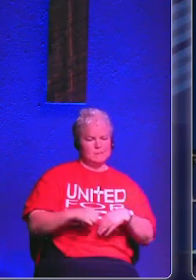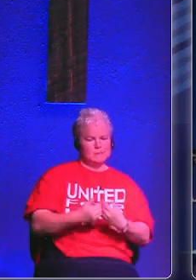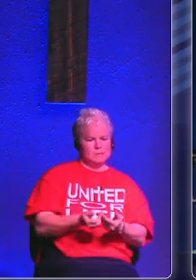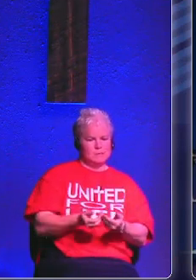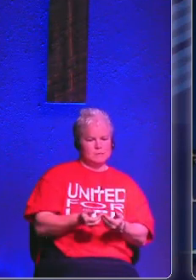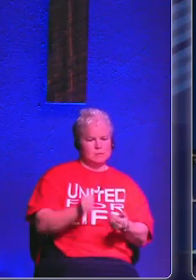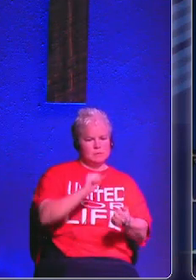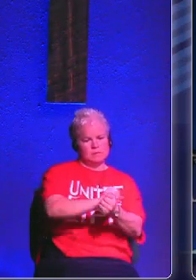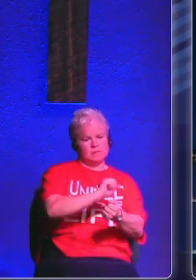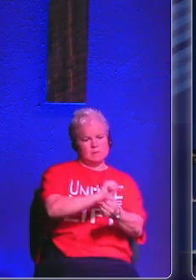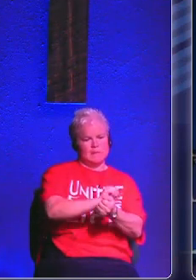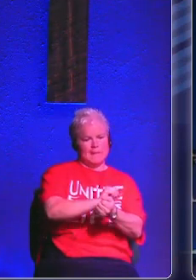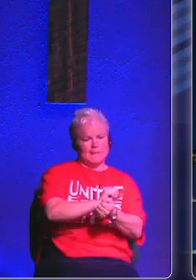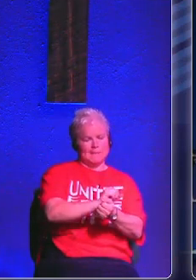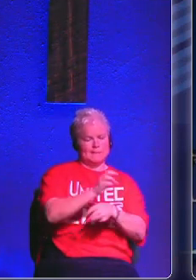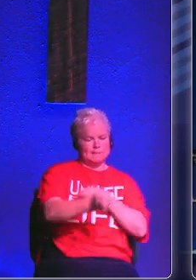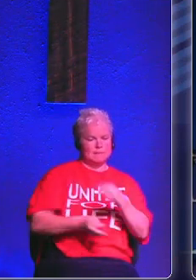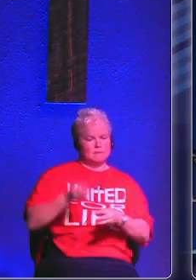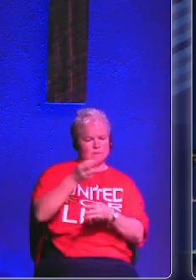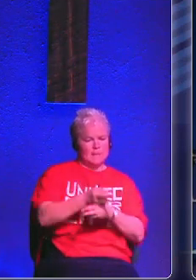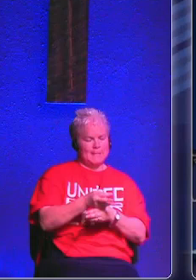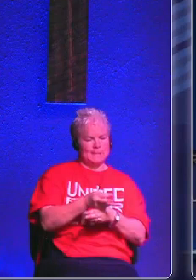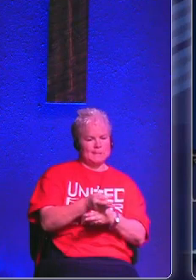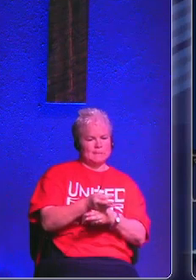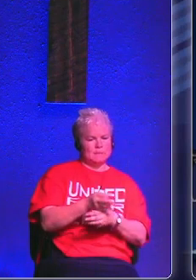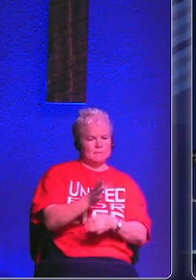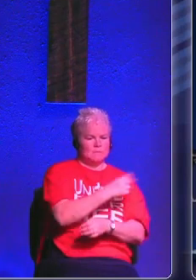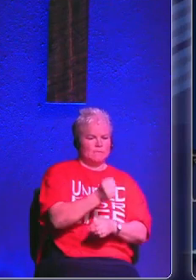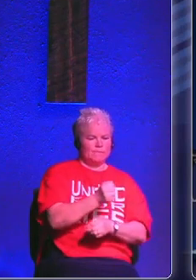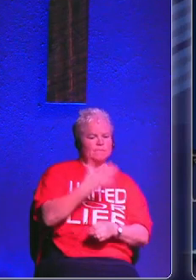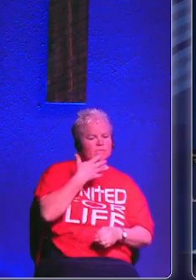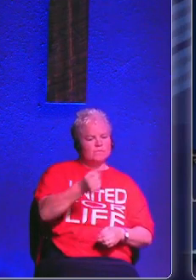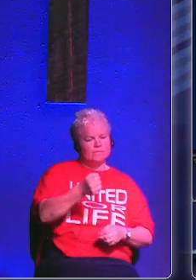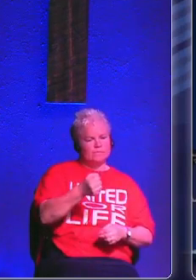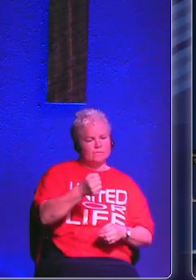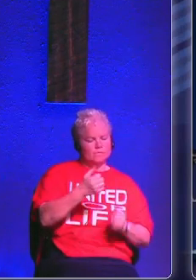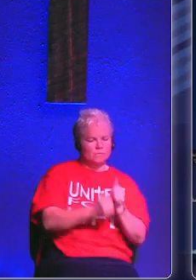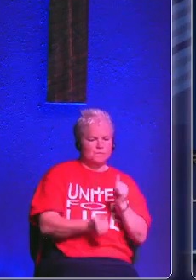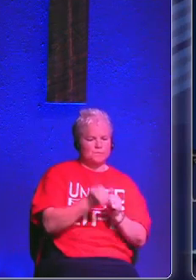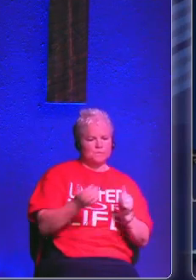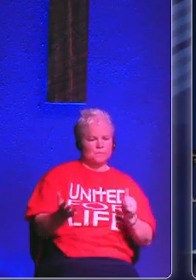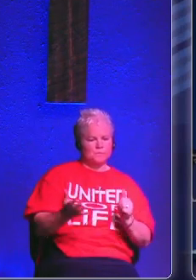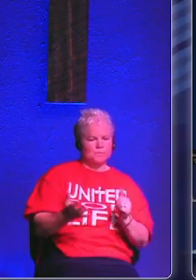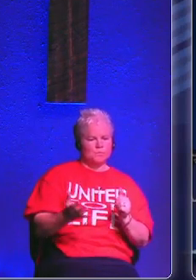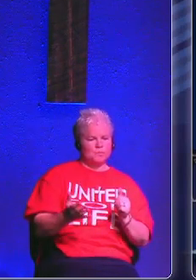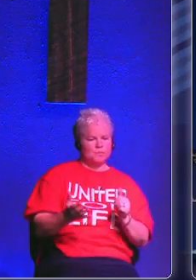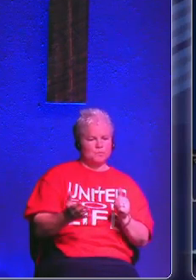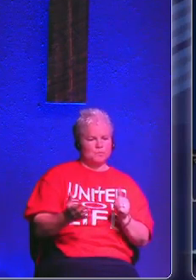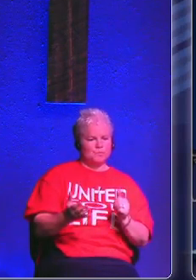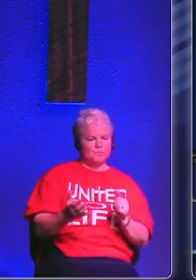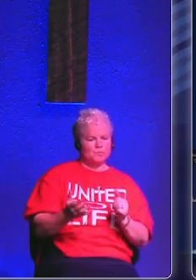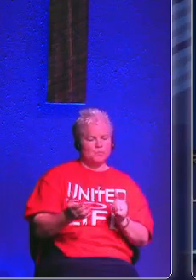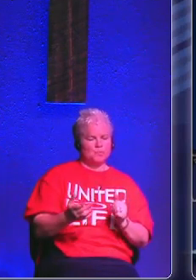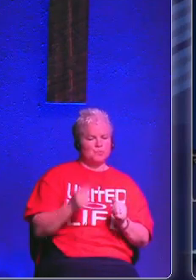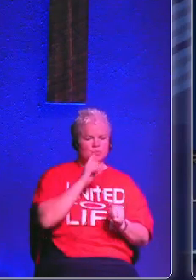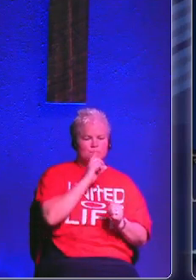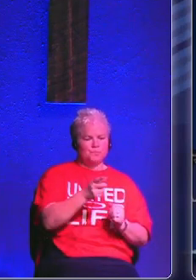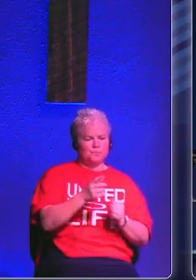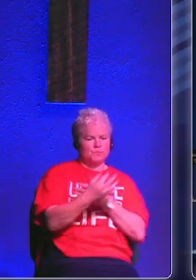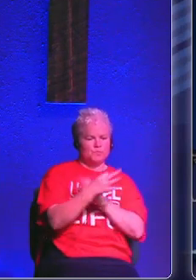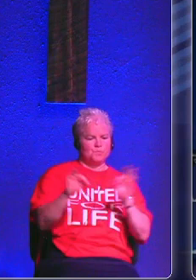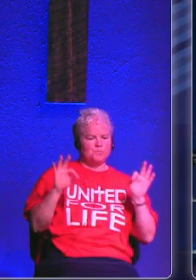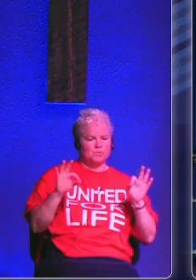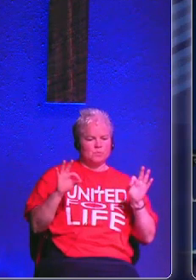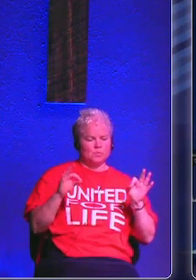does that work? We think from a world standard, we have to take care of everything. But Lord God, when we rely upon you, that's where true freedom